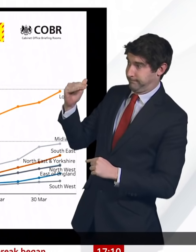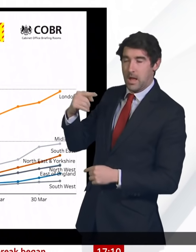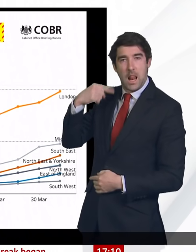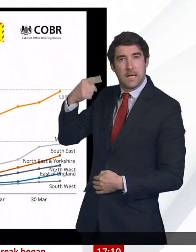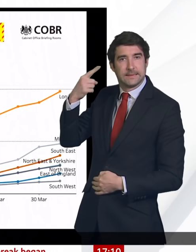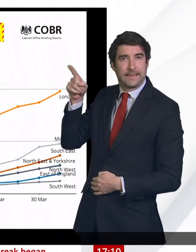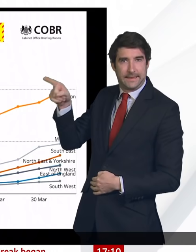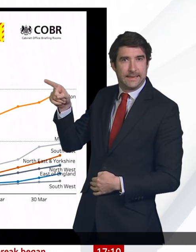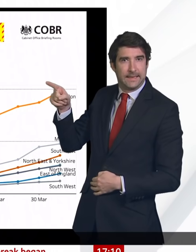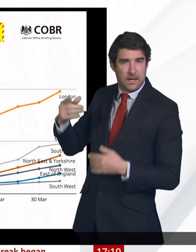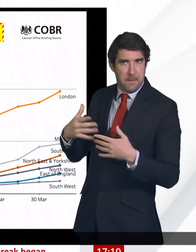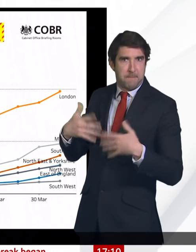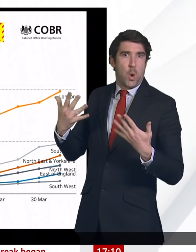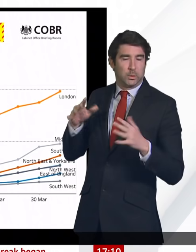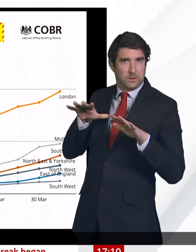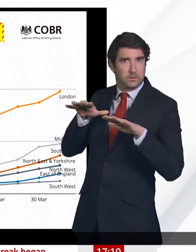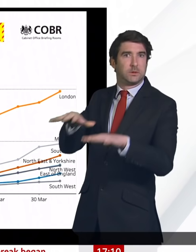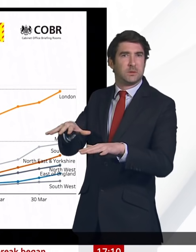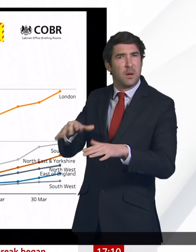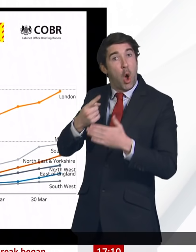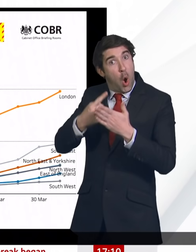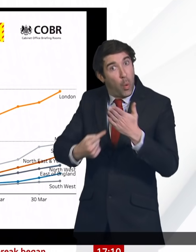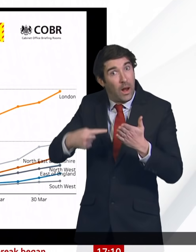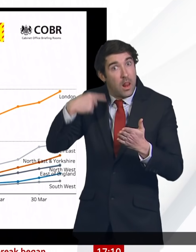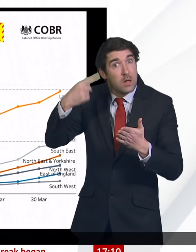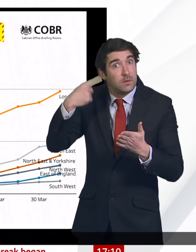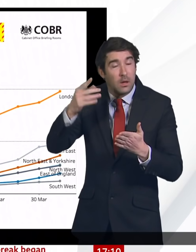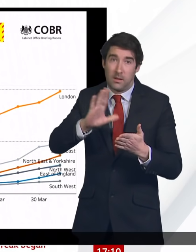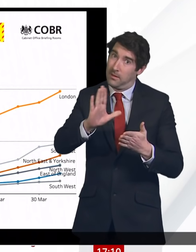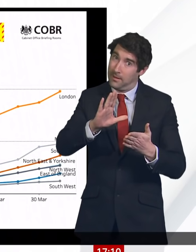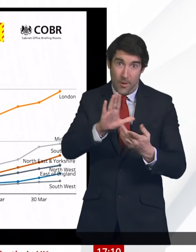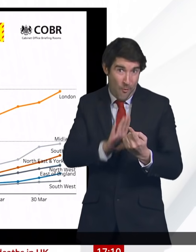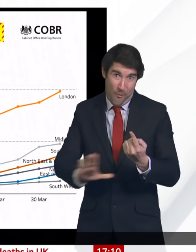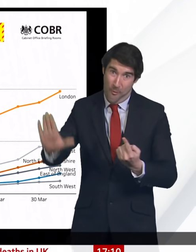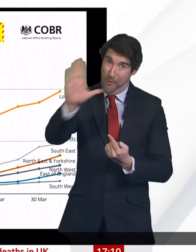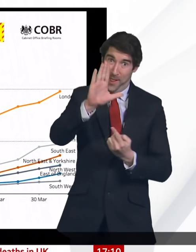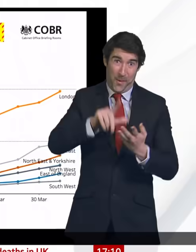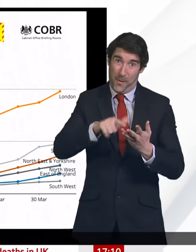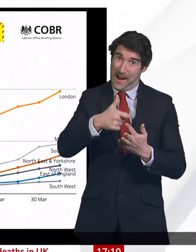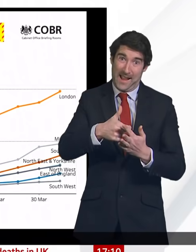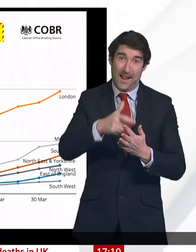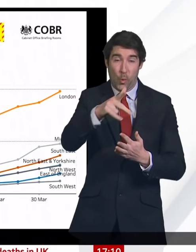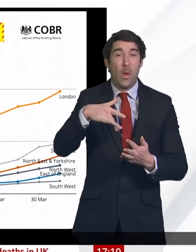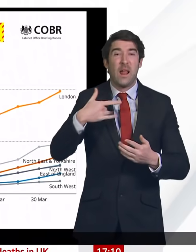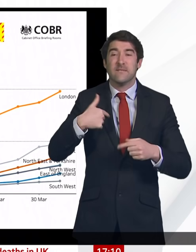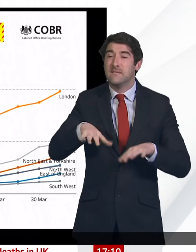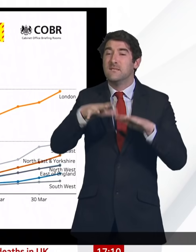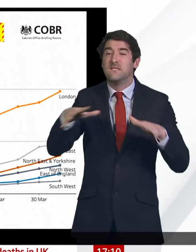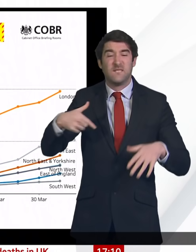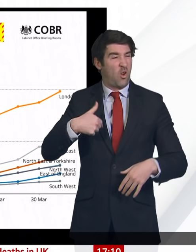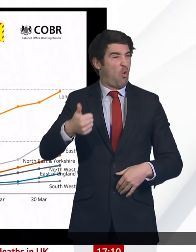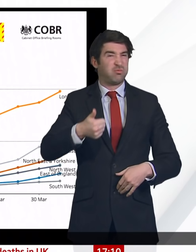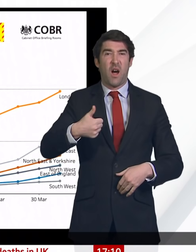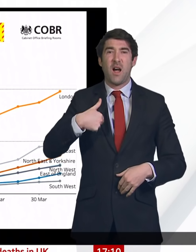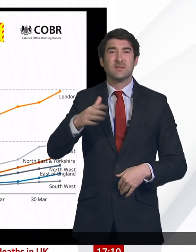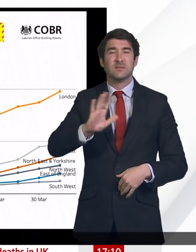chart shows that the threat is everywhere. We need to protect the NHS everywhere. And the Midlands